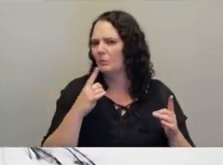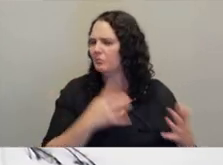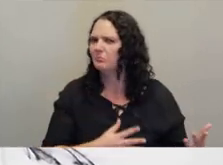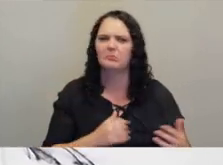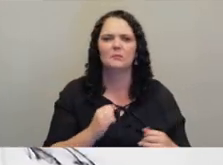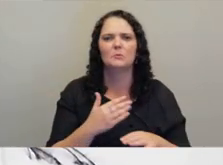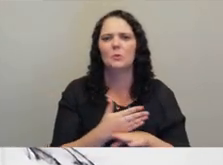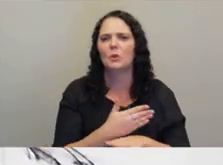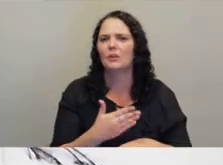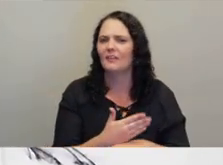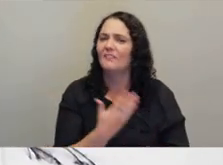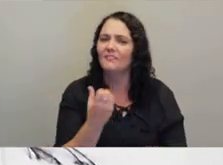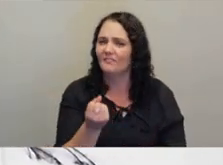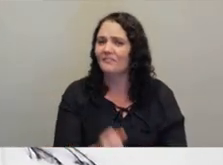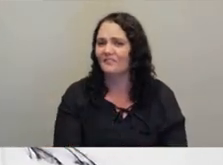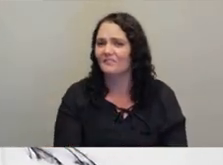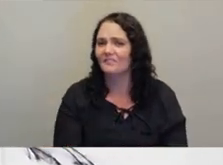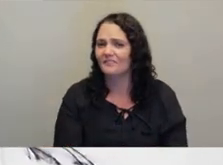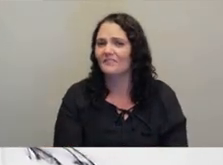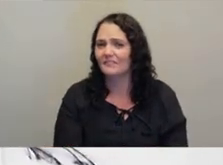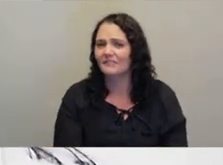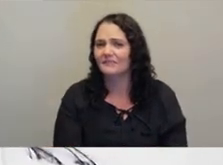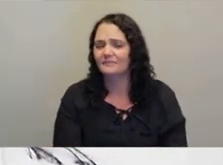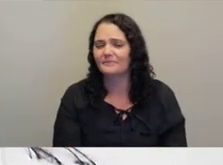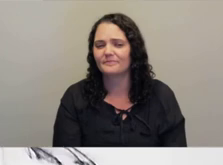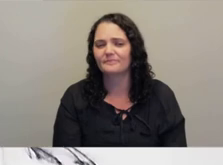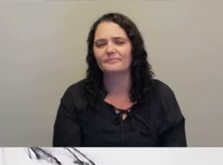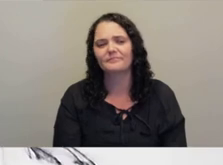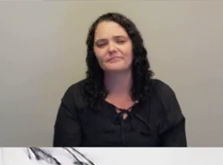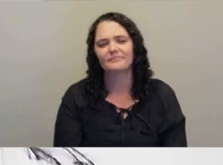reviled Boucher's work. All right, so how are we doing